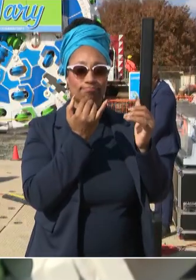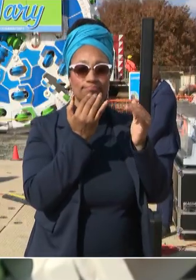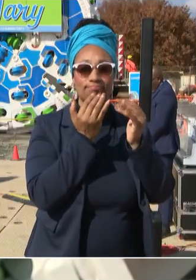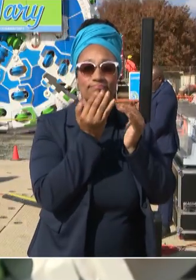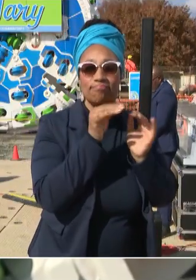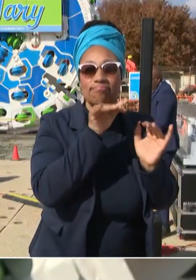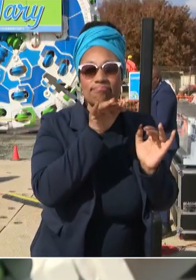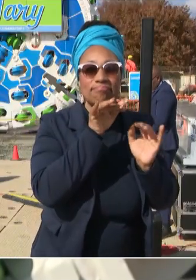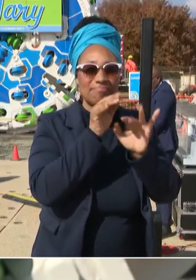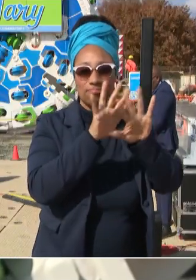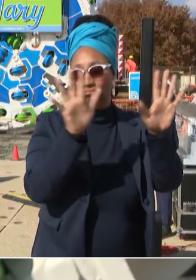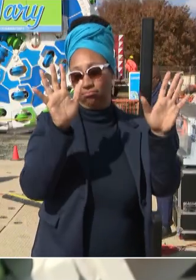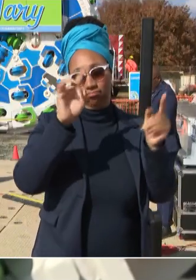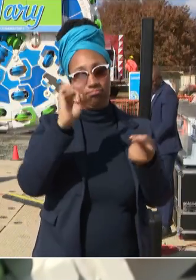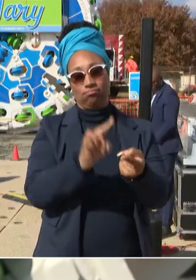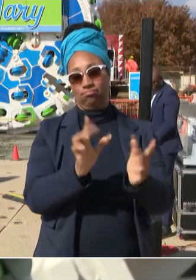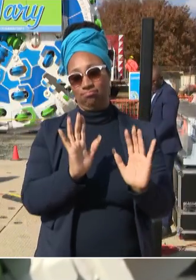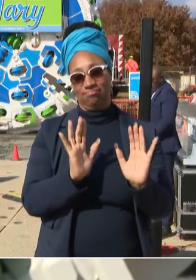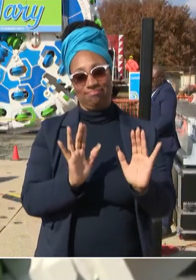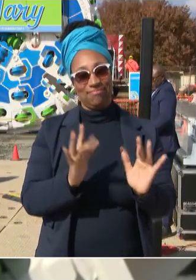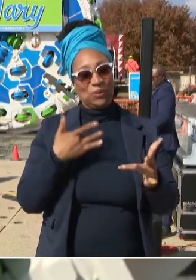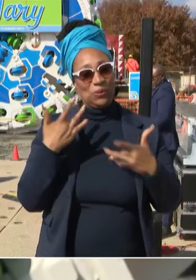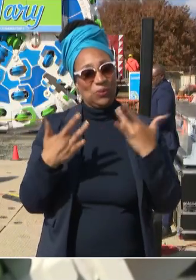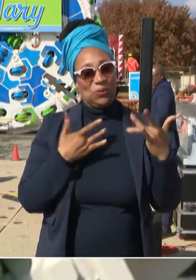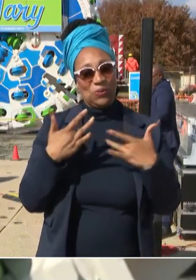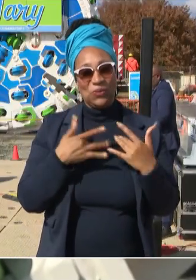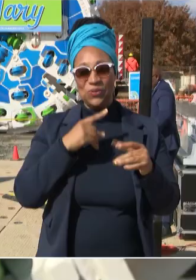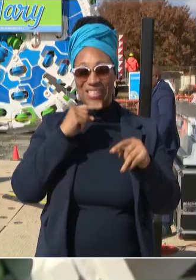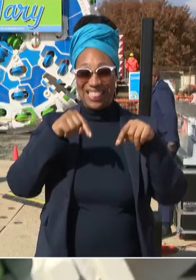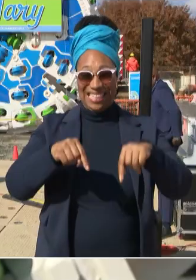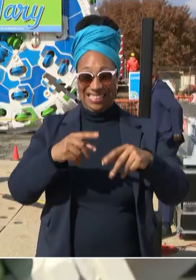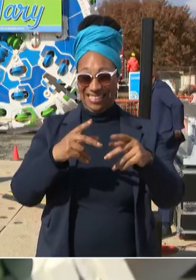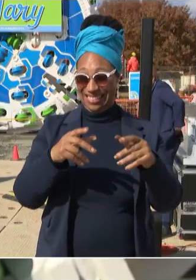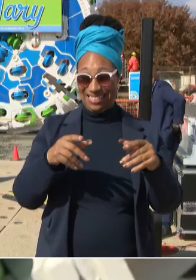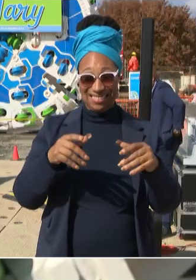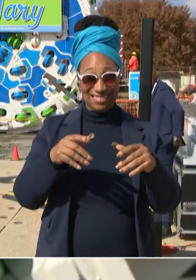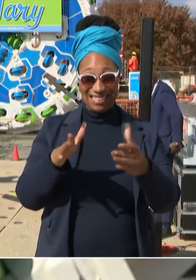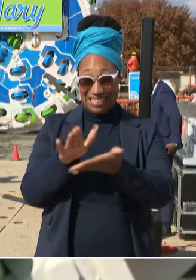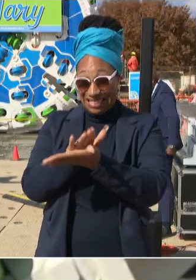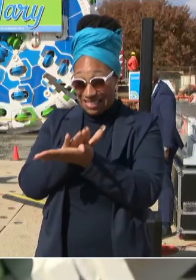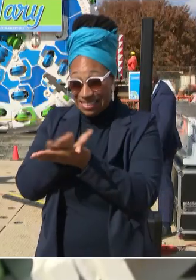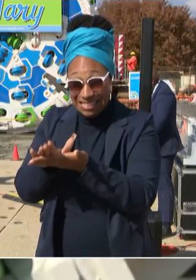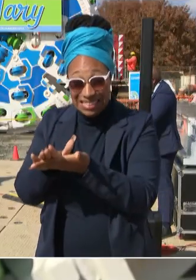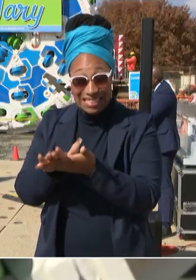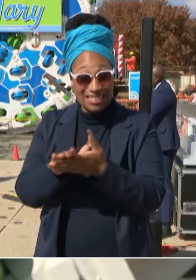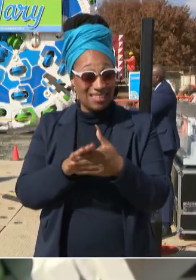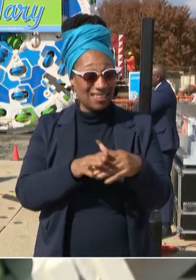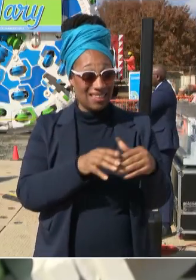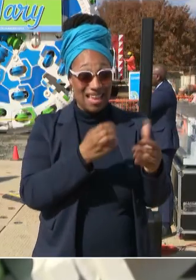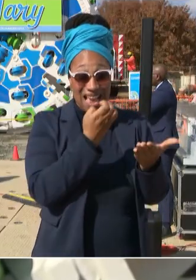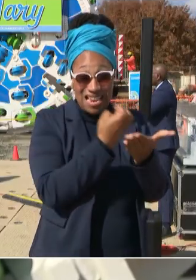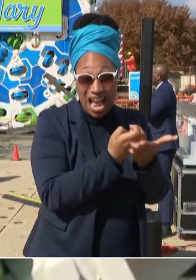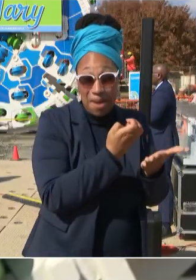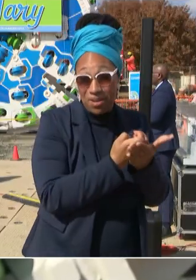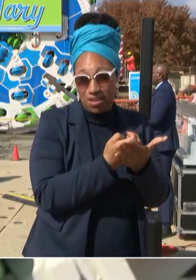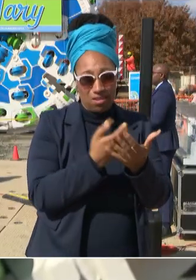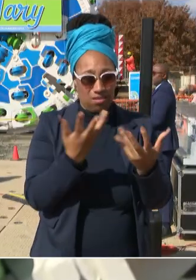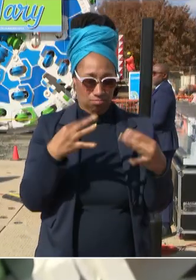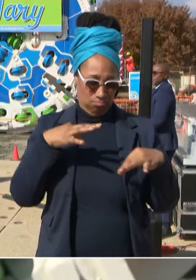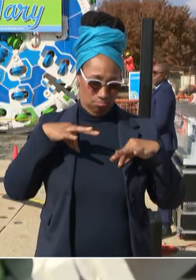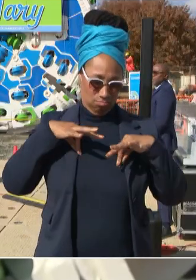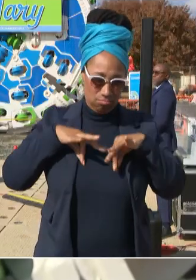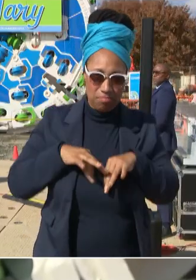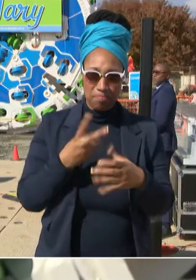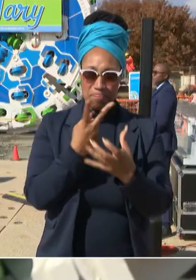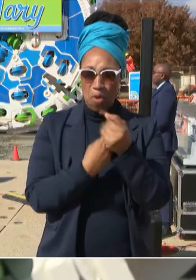opportunity. As Kirsten mentioned, I have this whole other role, which is I'm the director of the Department